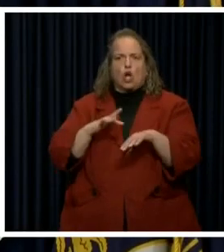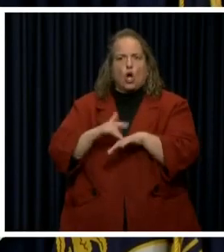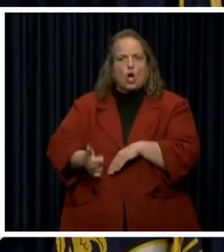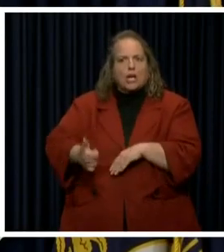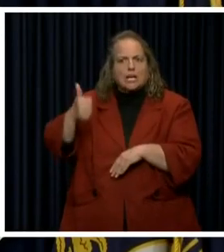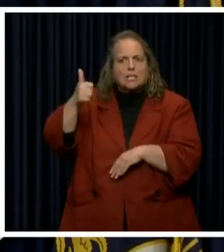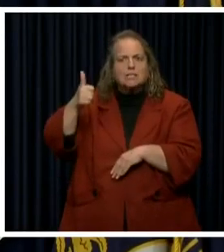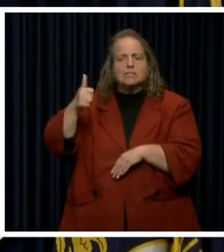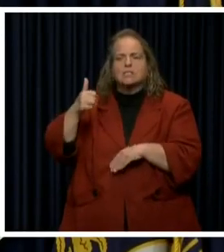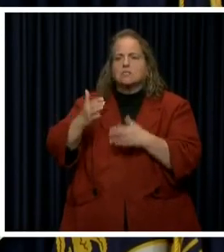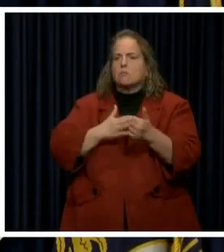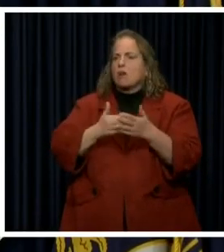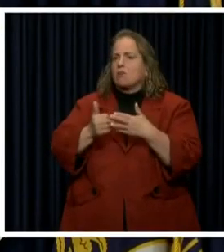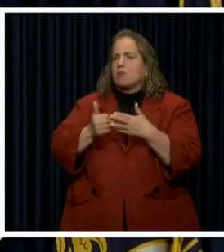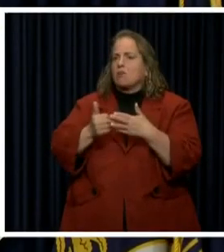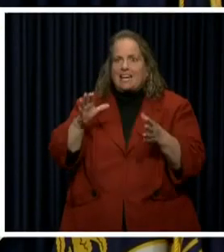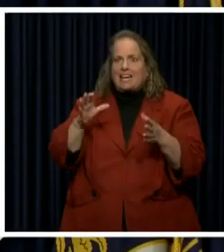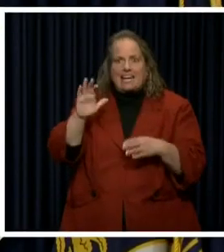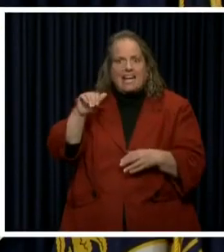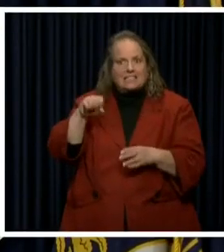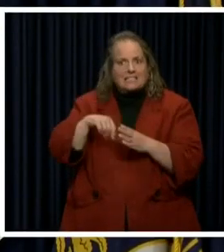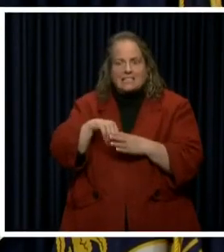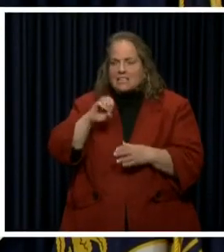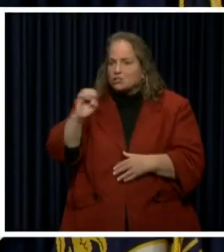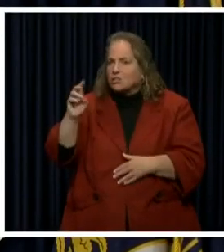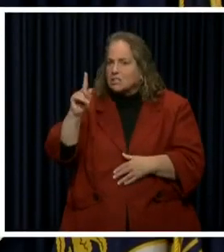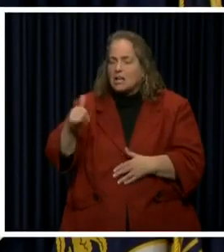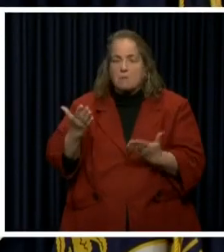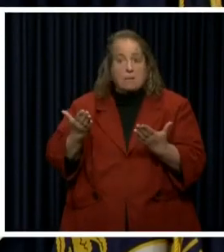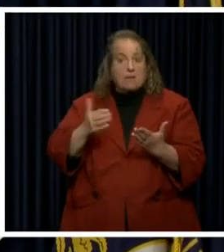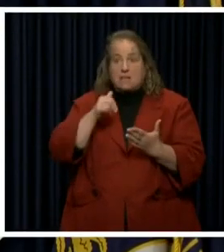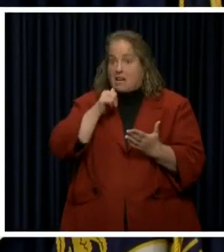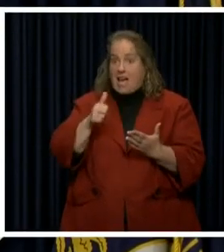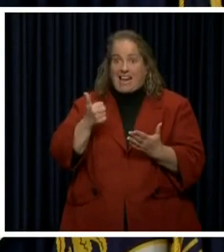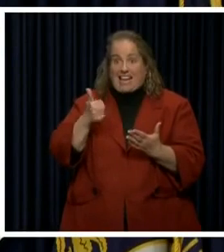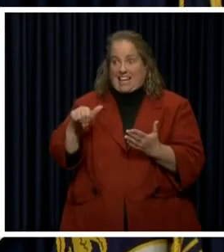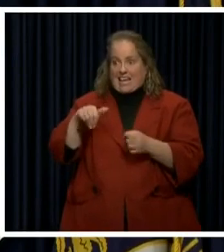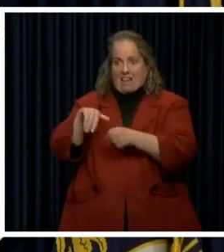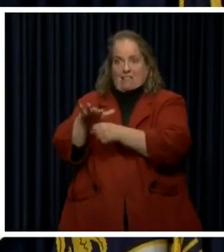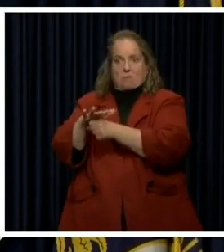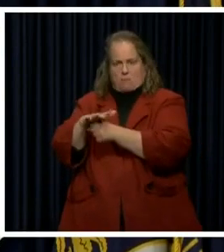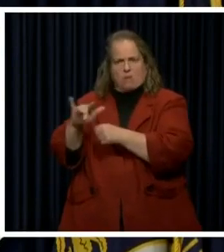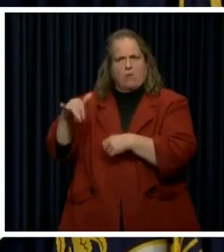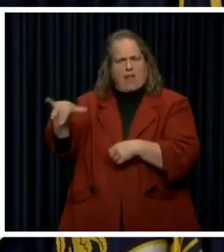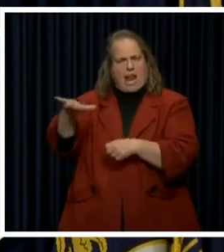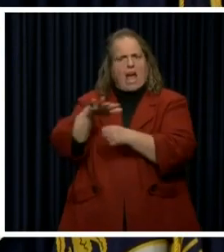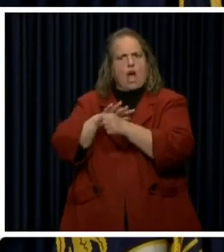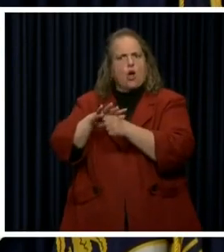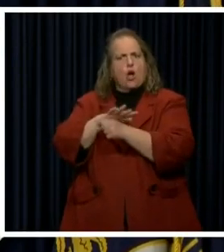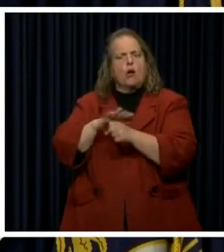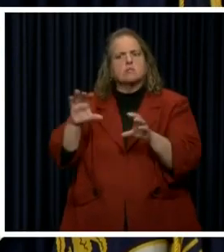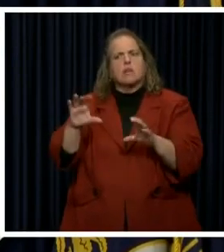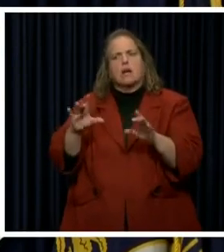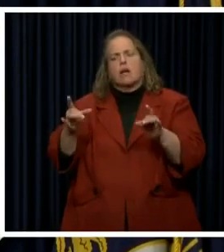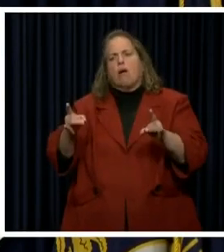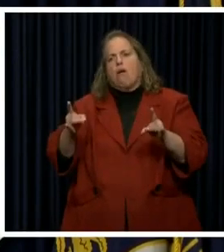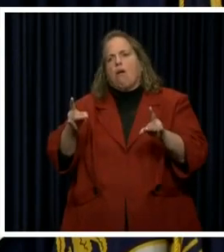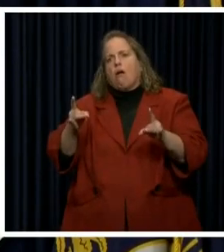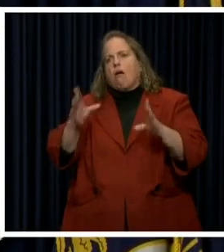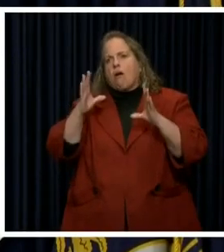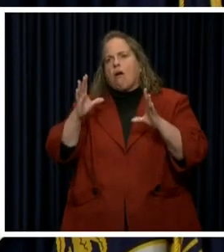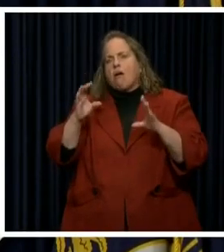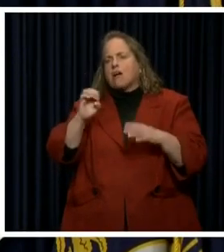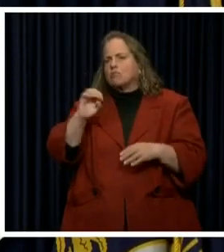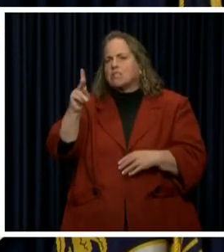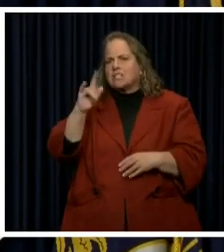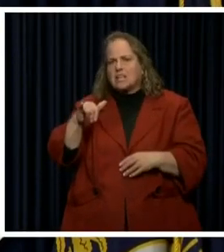weren't a lot of cases or sometimes even any cases there. This is a region that has done an incredible job at responding